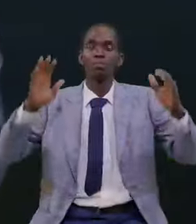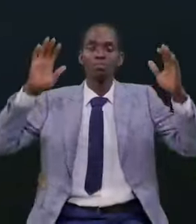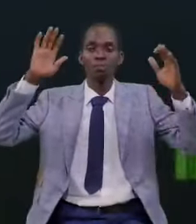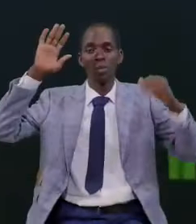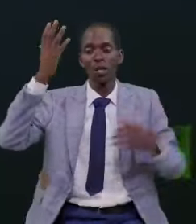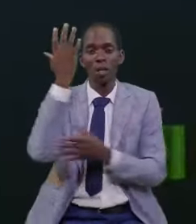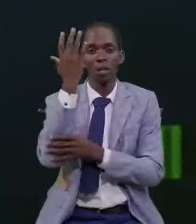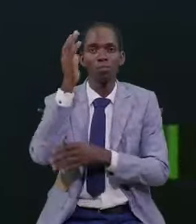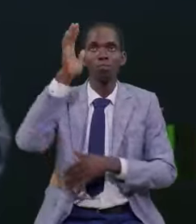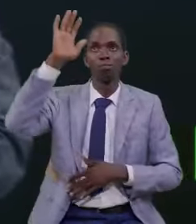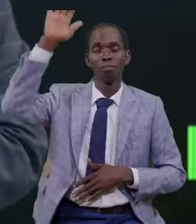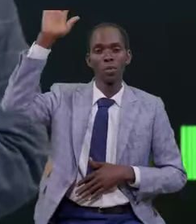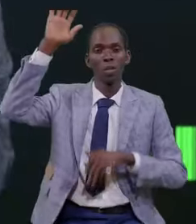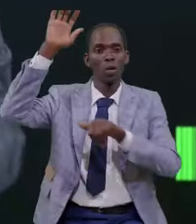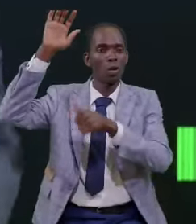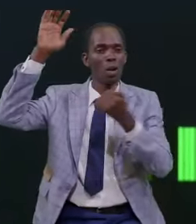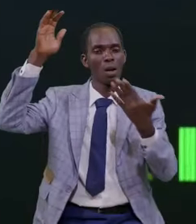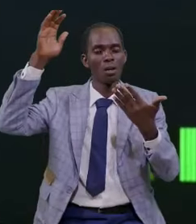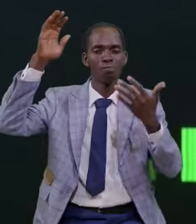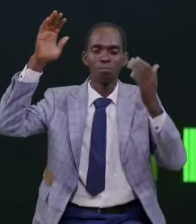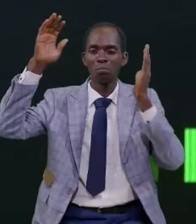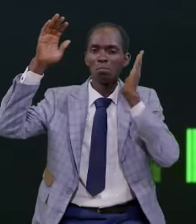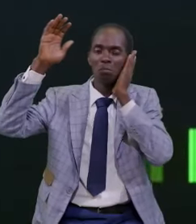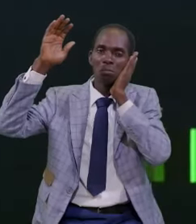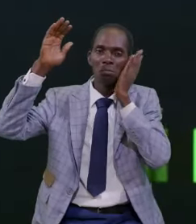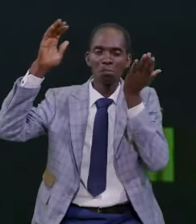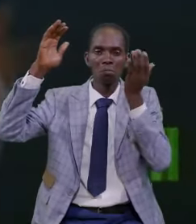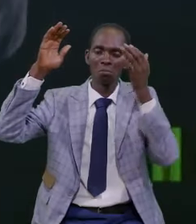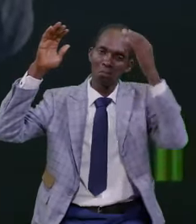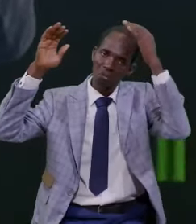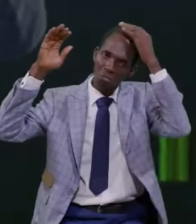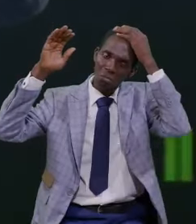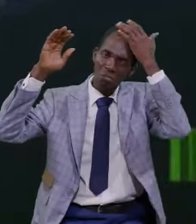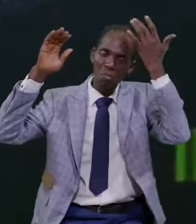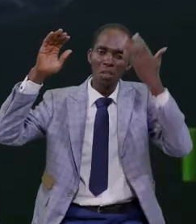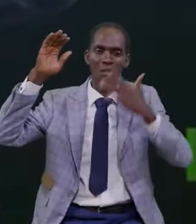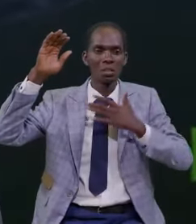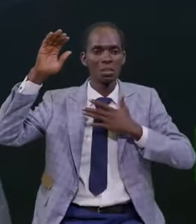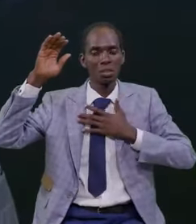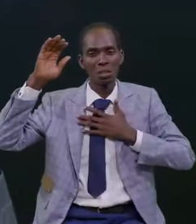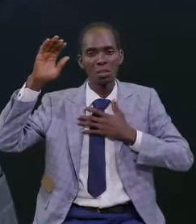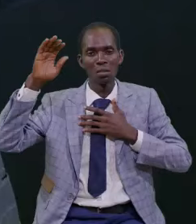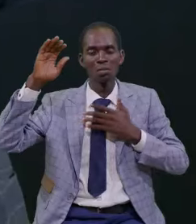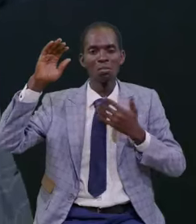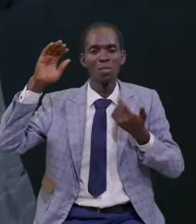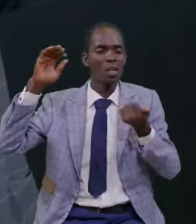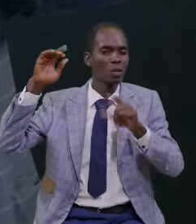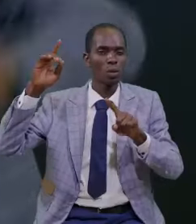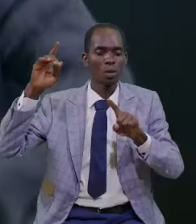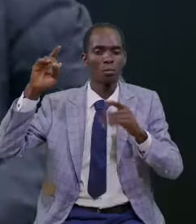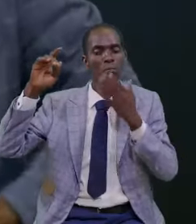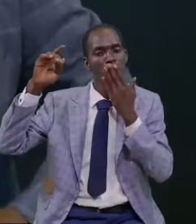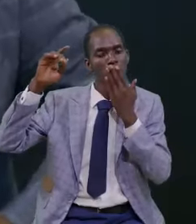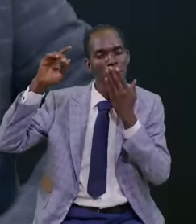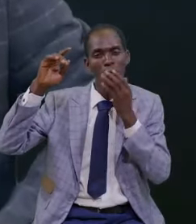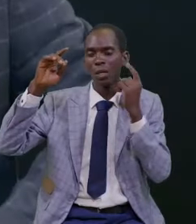hand where you have the challenge, where you have the sickness. And you raise up your hand to say, I